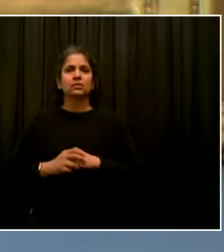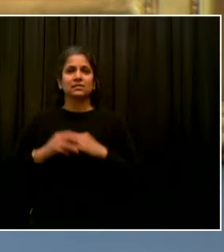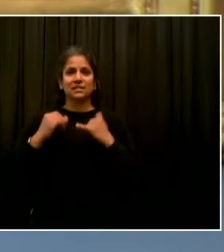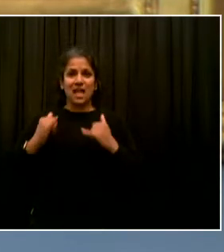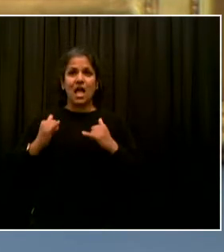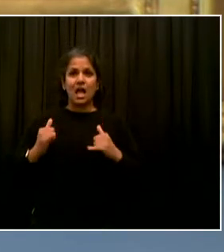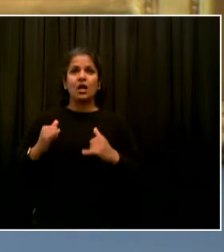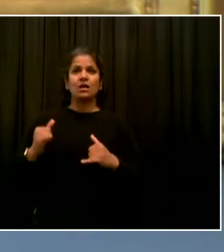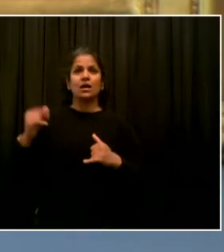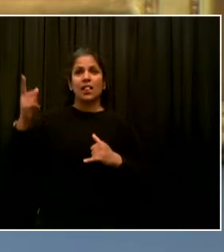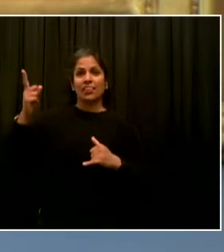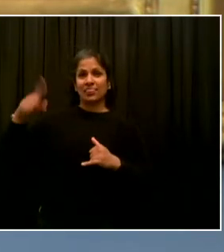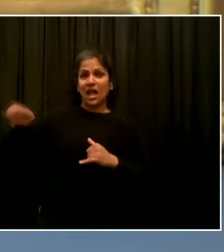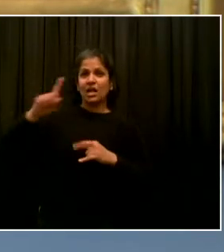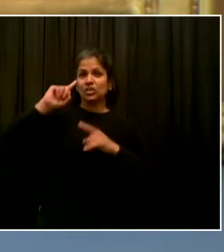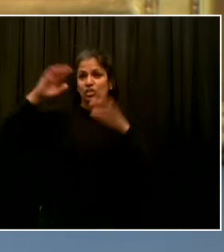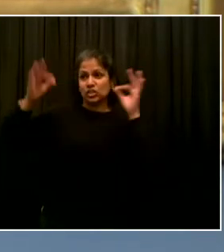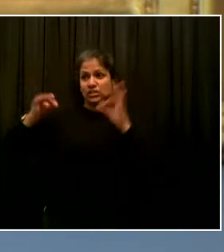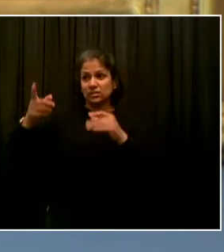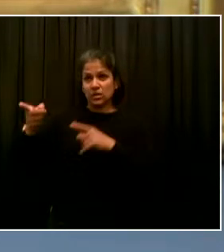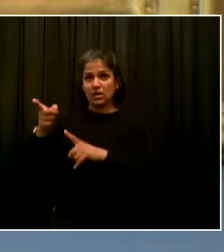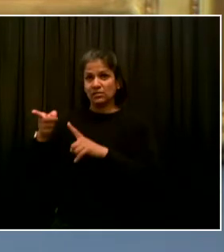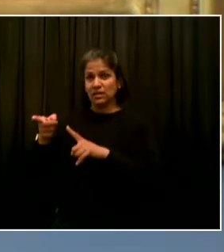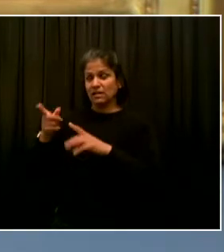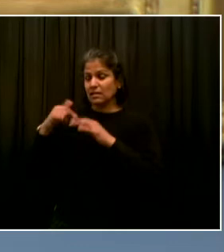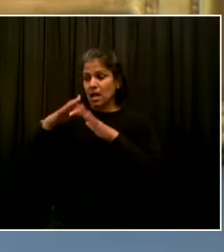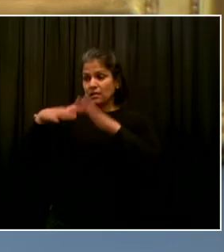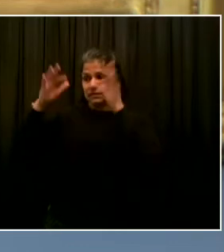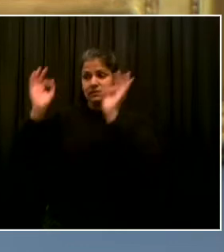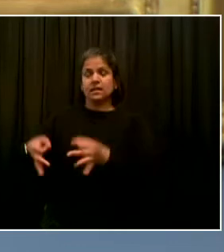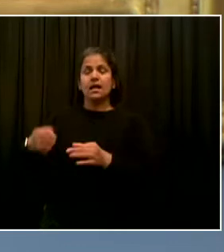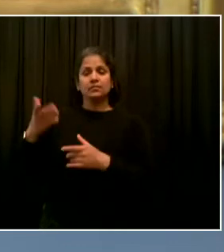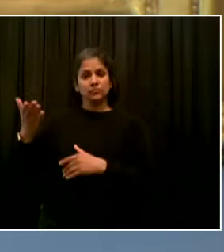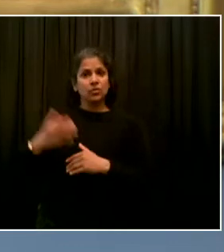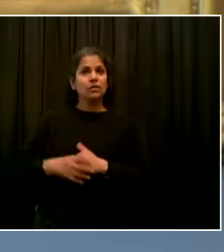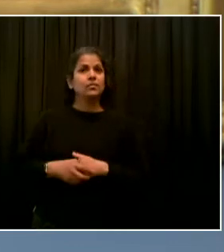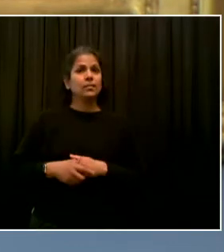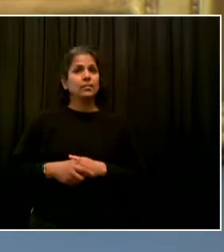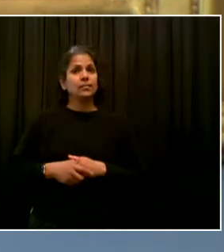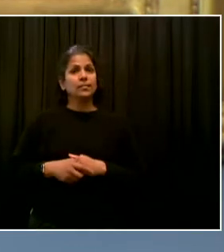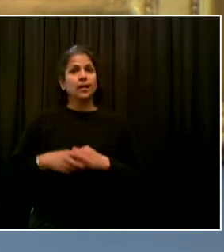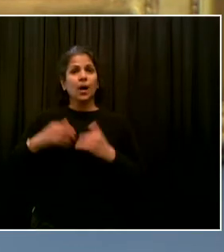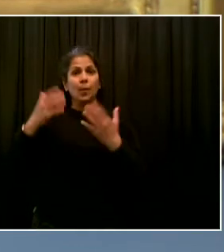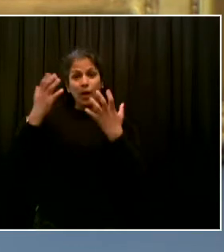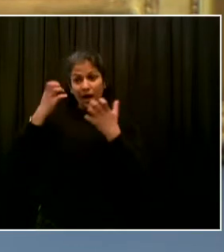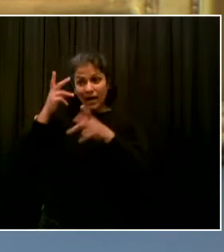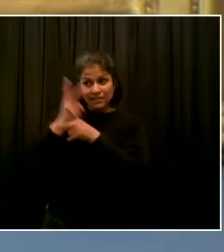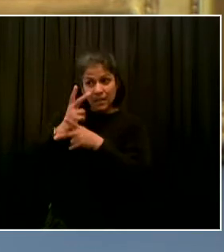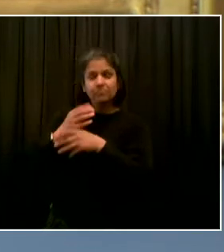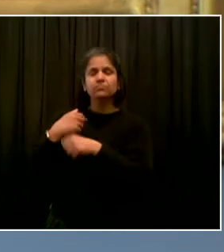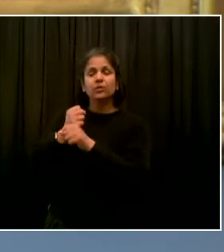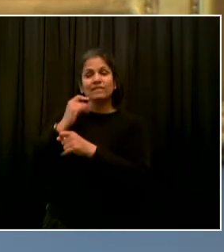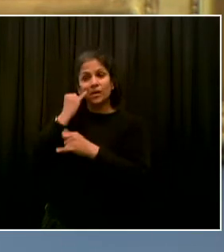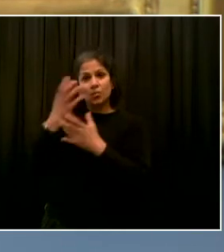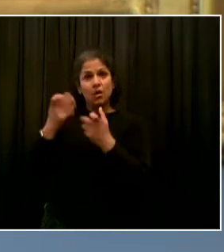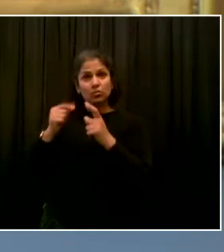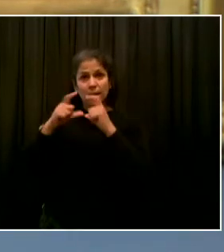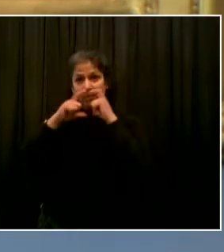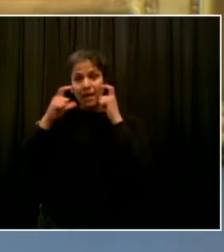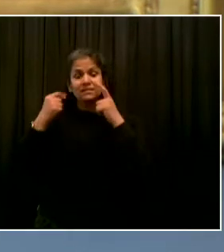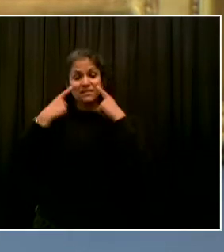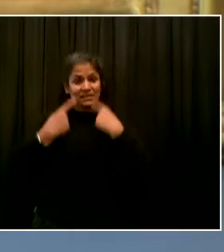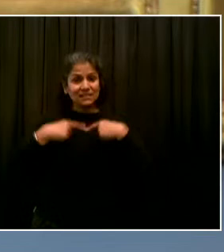the decision to do so or not. If the stay is successful, then it goes back to what we had in